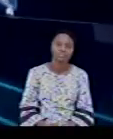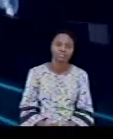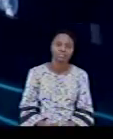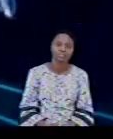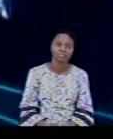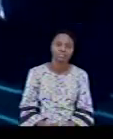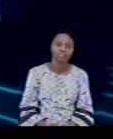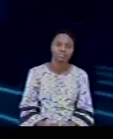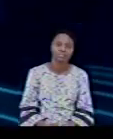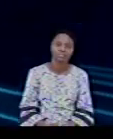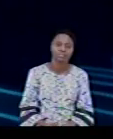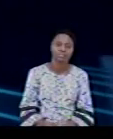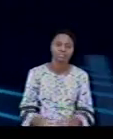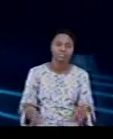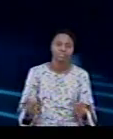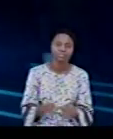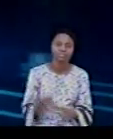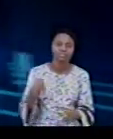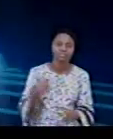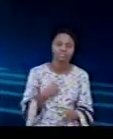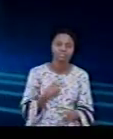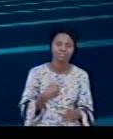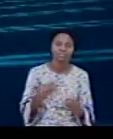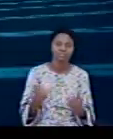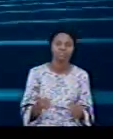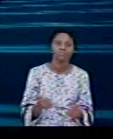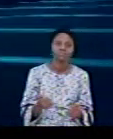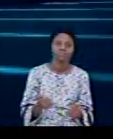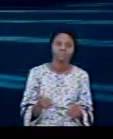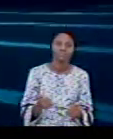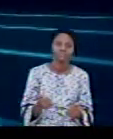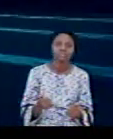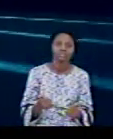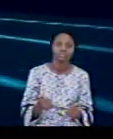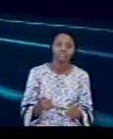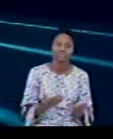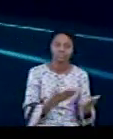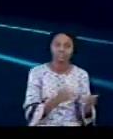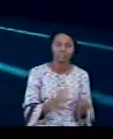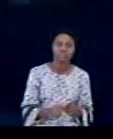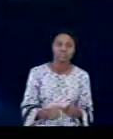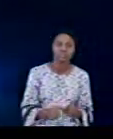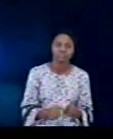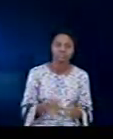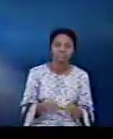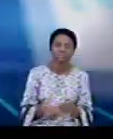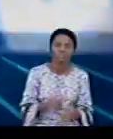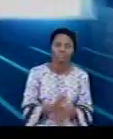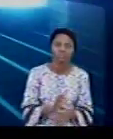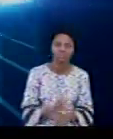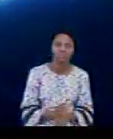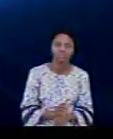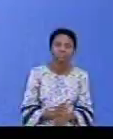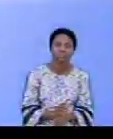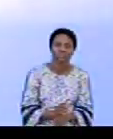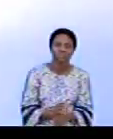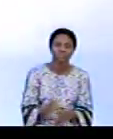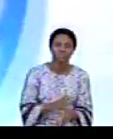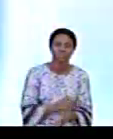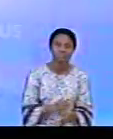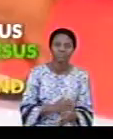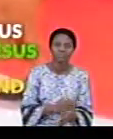as we now bring you Deeper Life Bible Church Choir Ministrations from nations across the world.